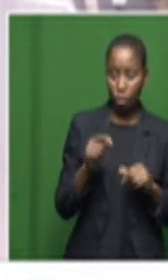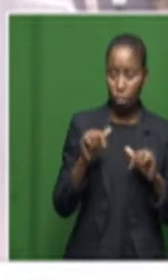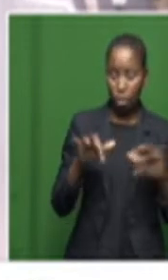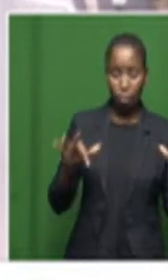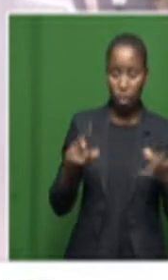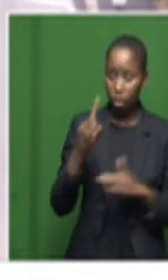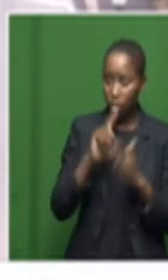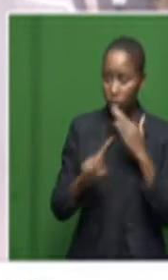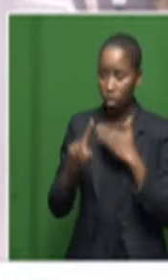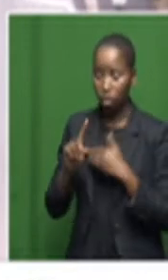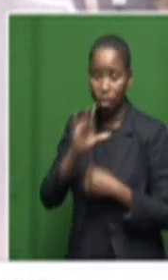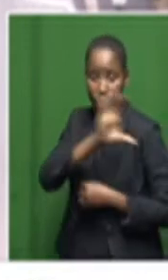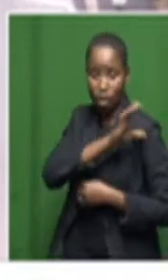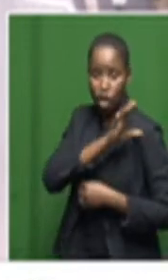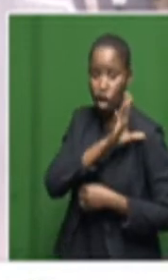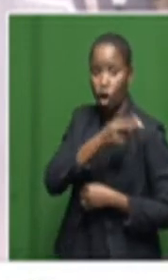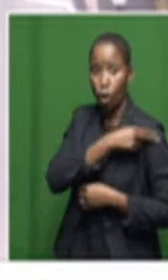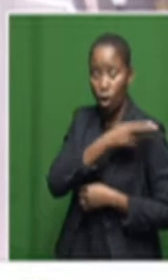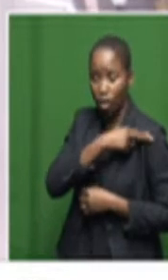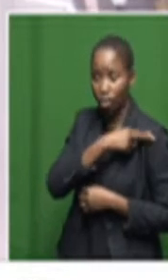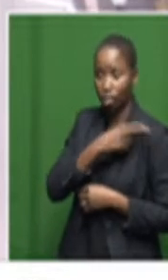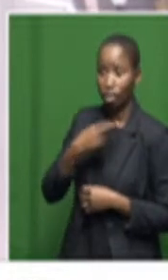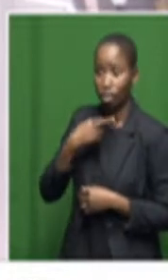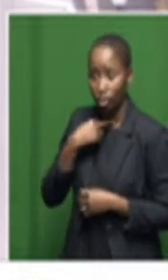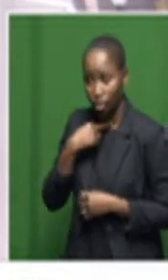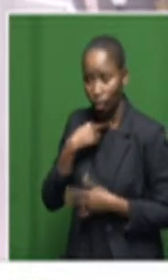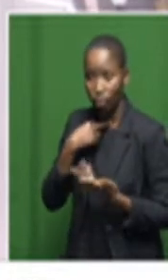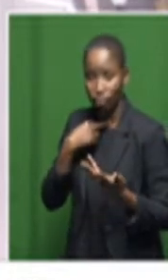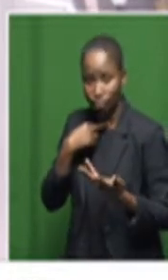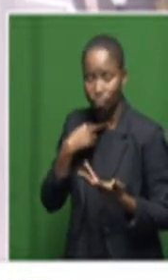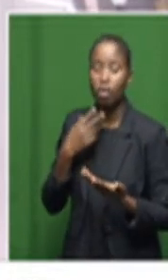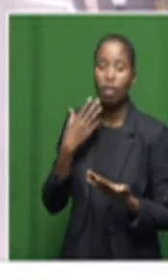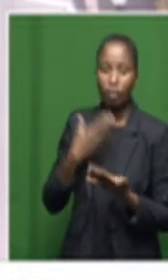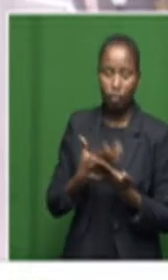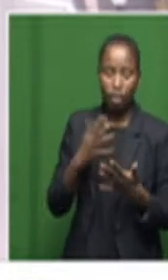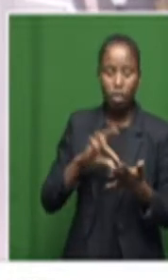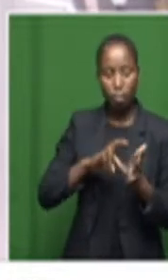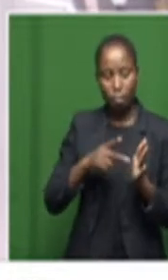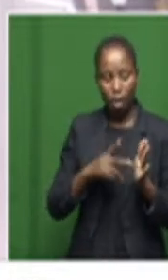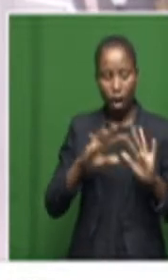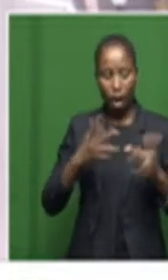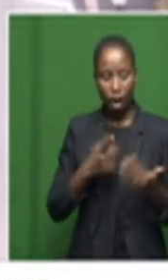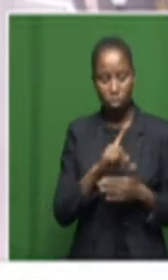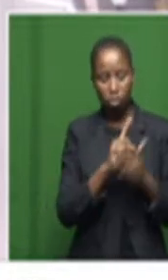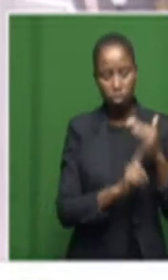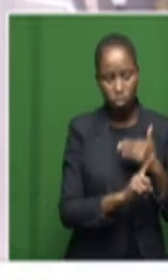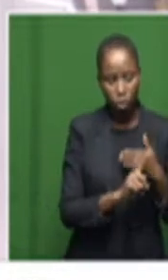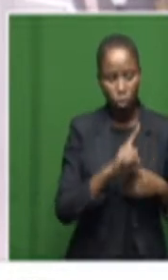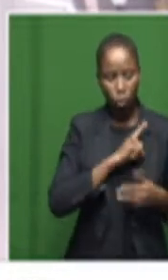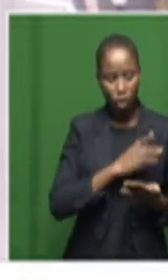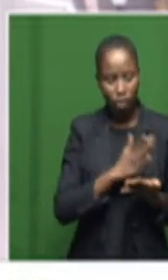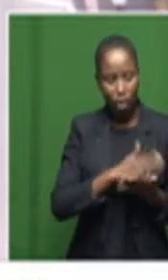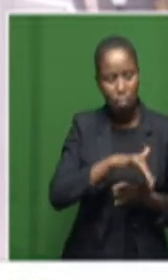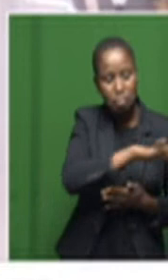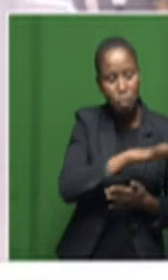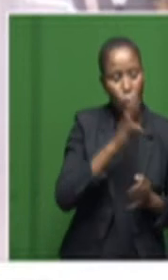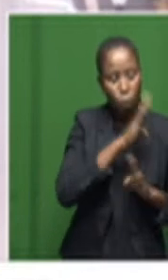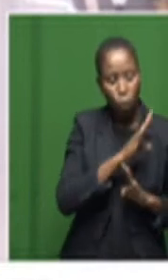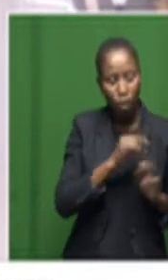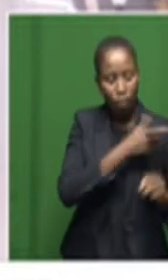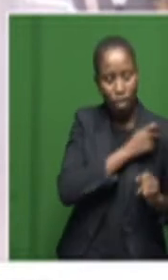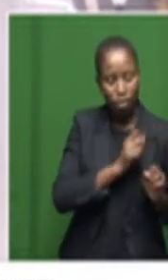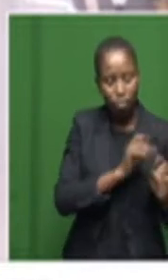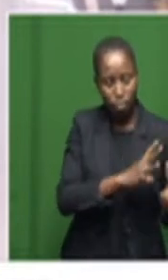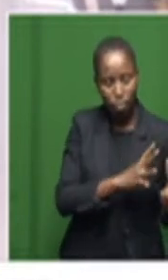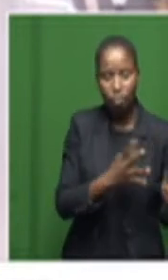do we get to those villages or communities where there isn't a fixed site near them? And also why in